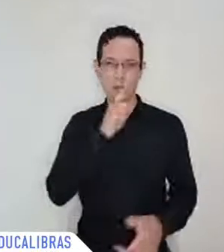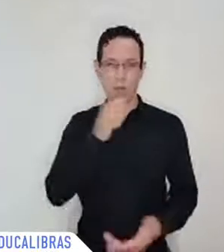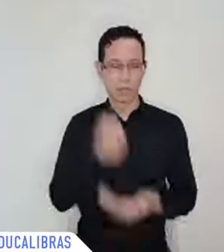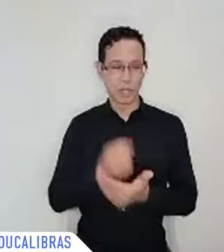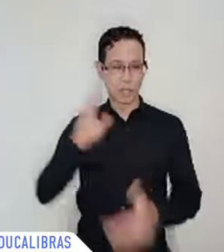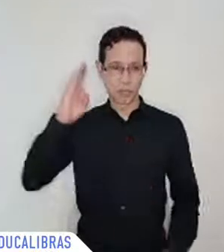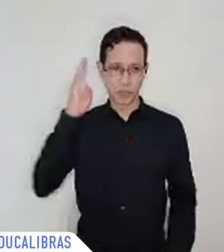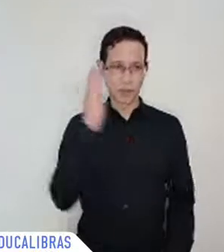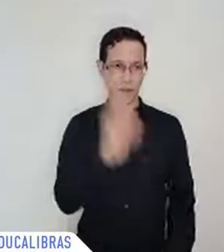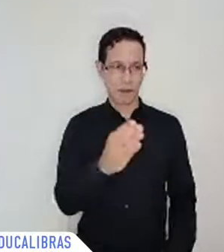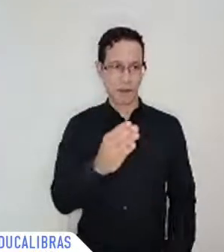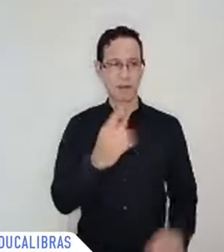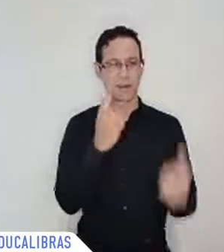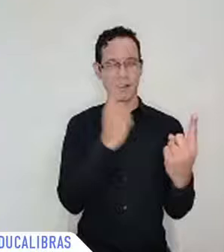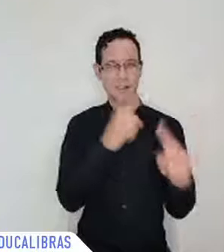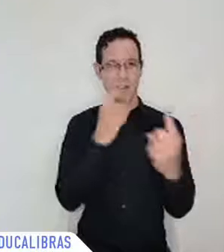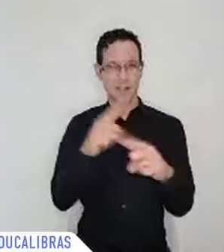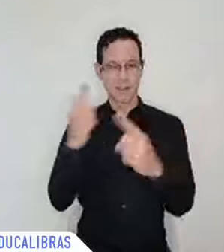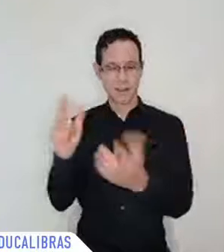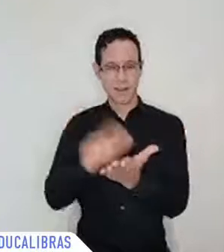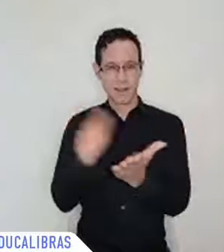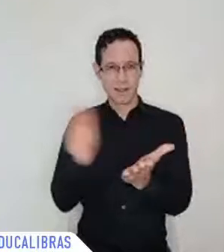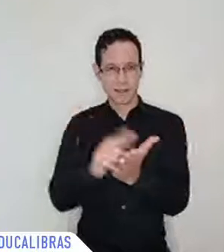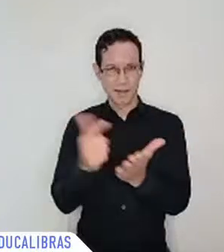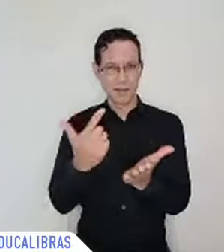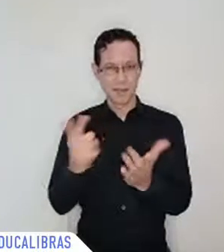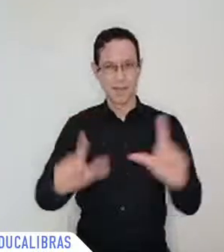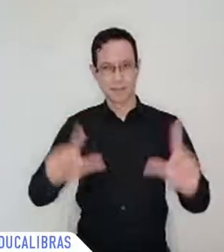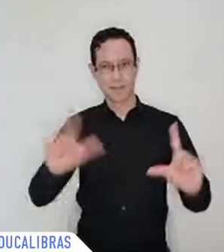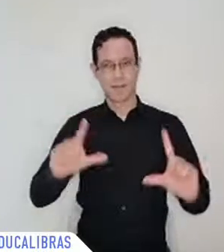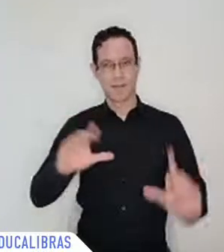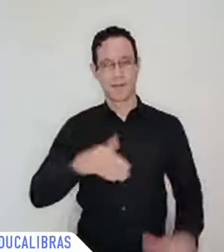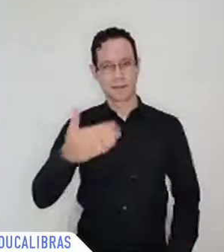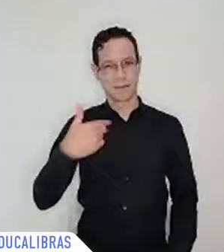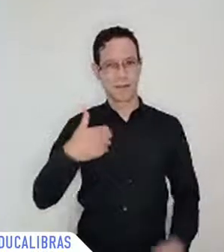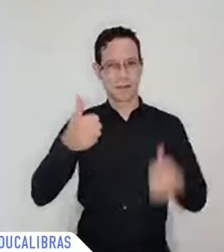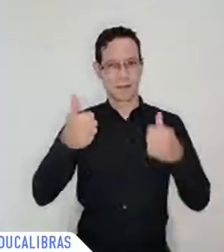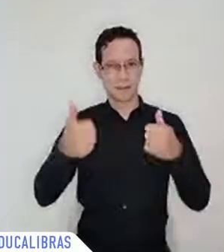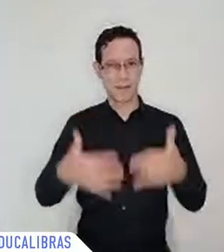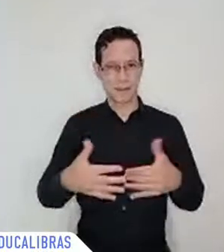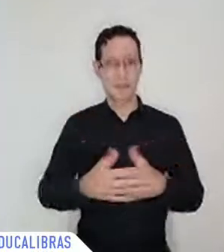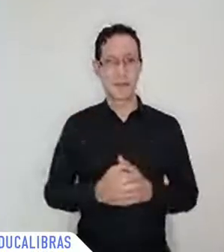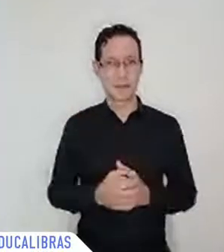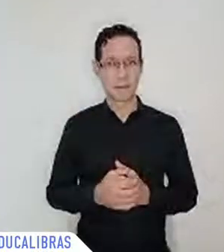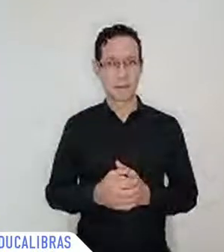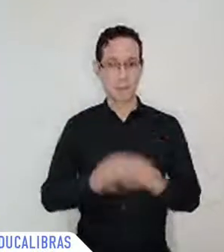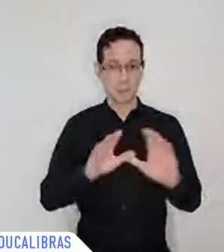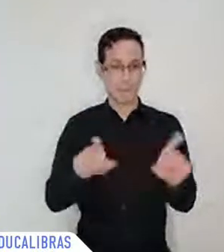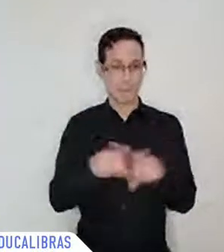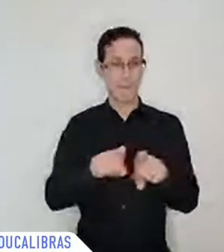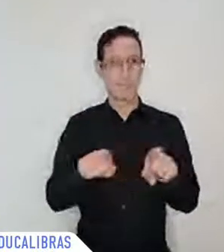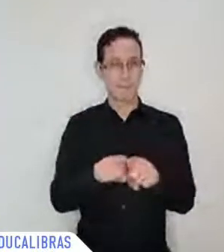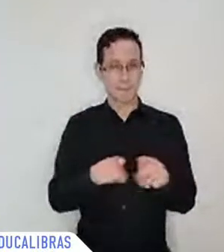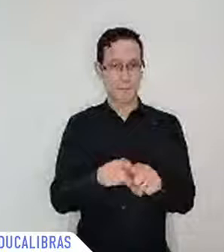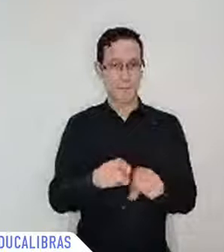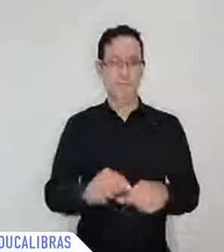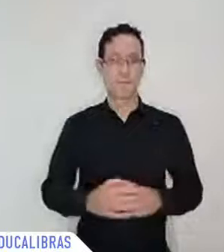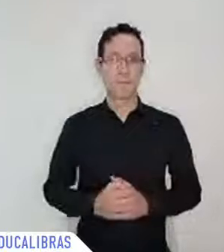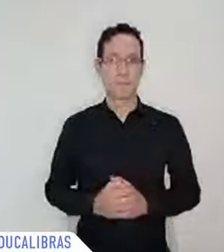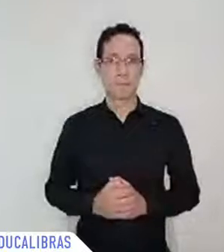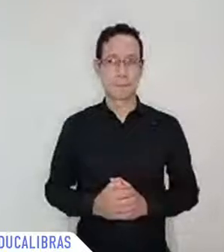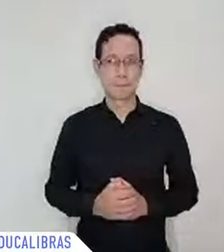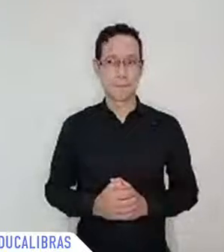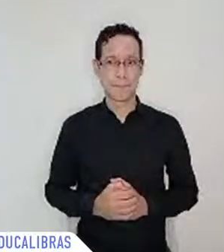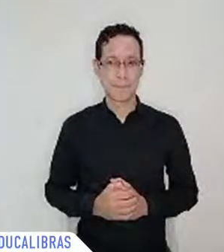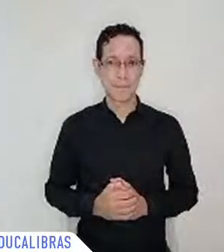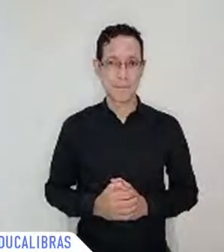of censorship, and not only the direct censorship and attacks to the press, which I